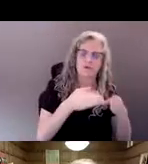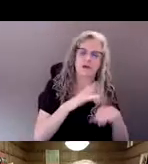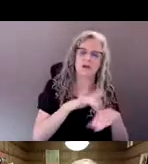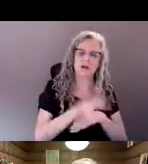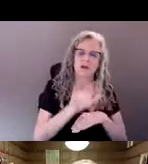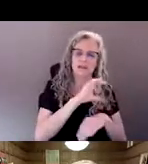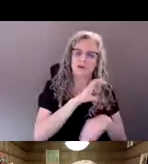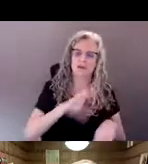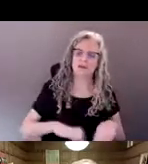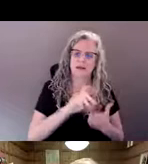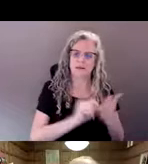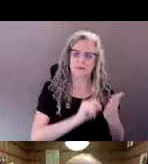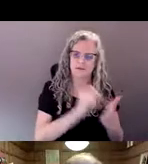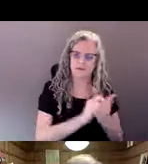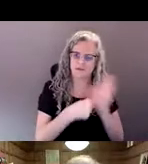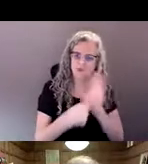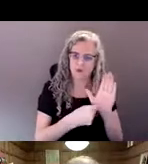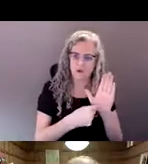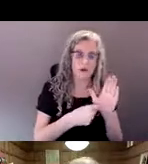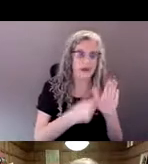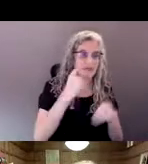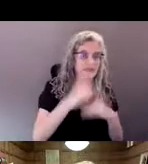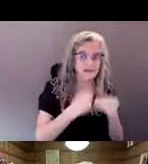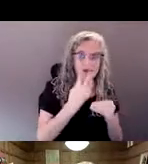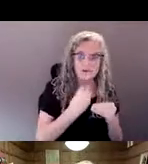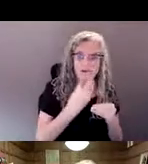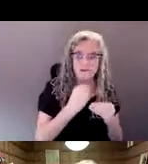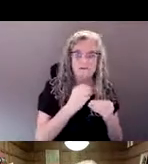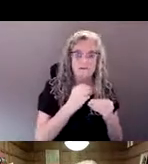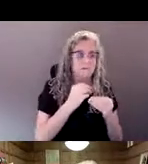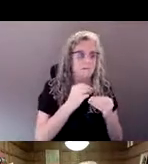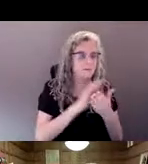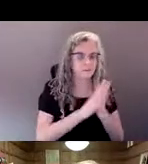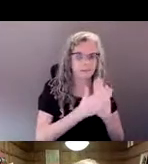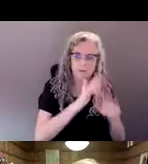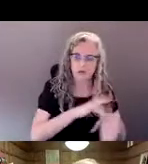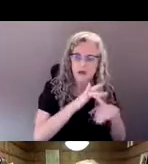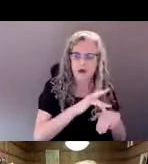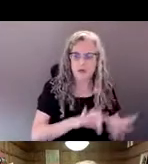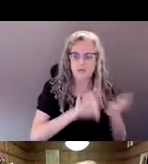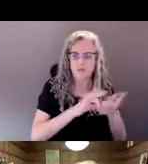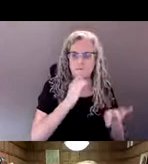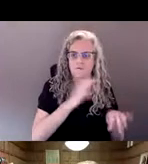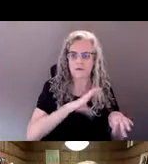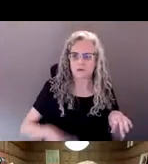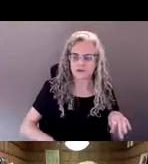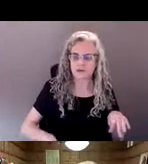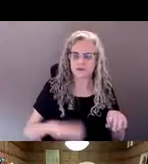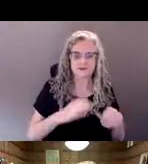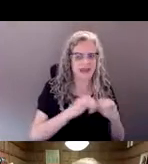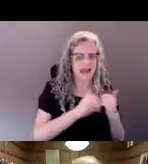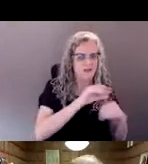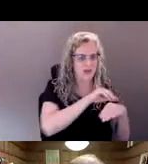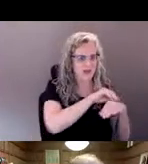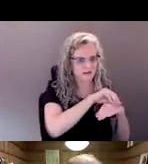thinking with and about Judaism was so important for Christianity and why that shaped so many of the categories we have